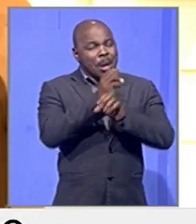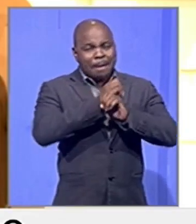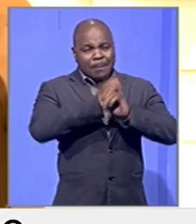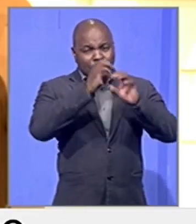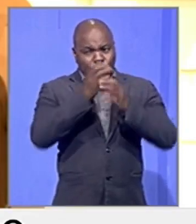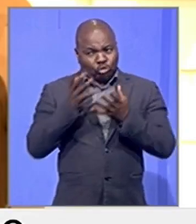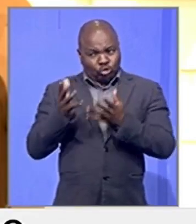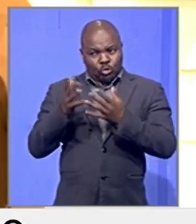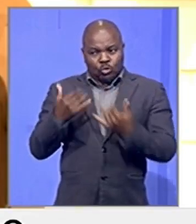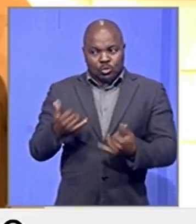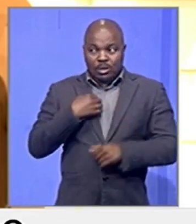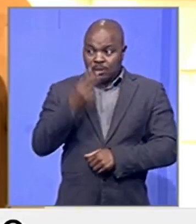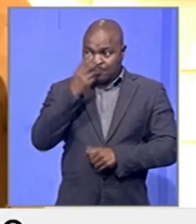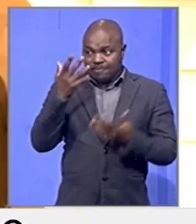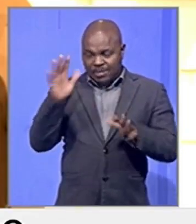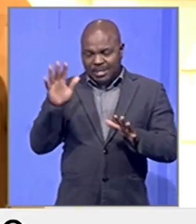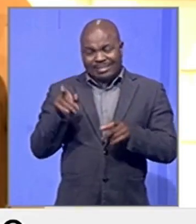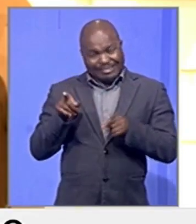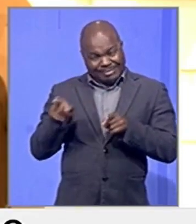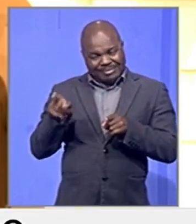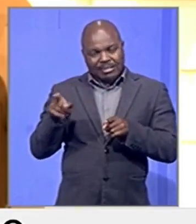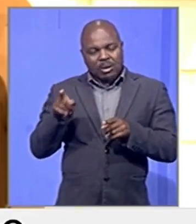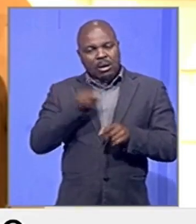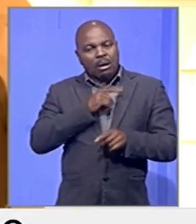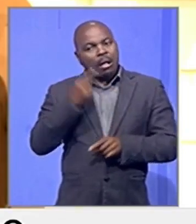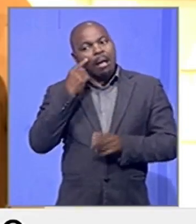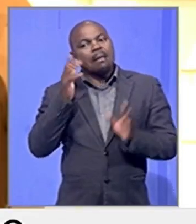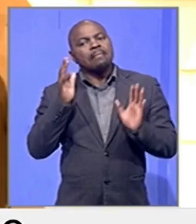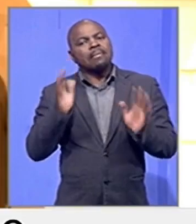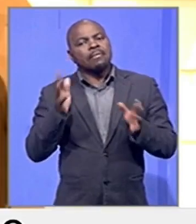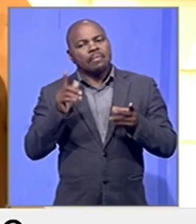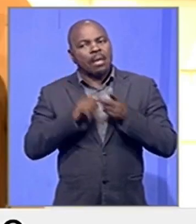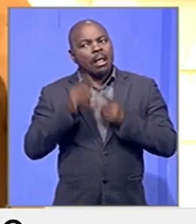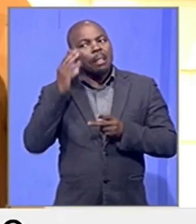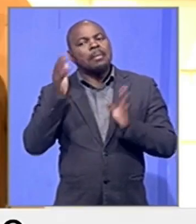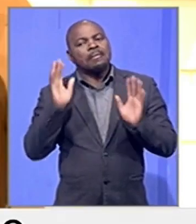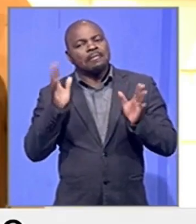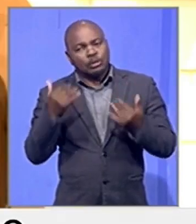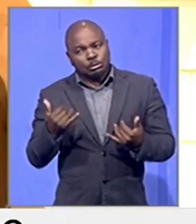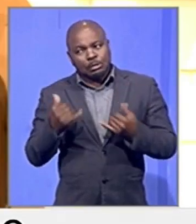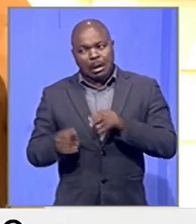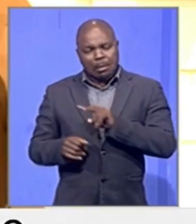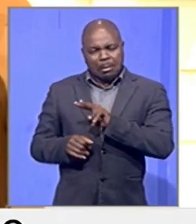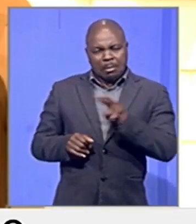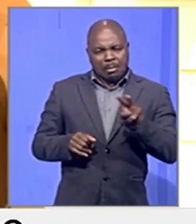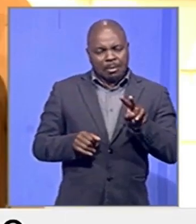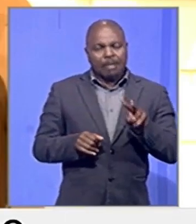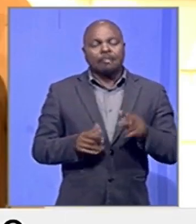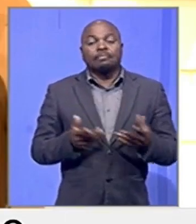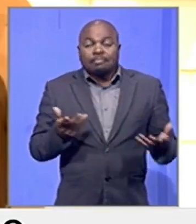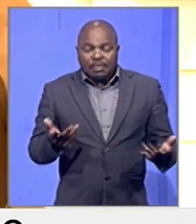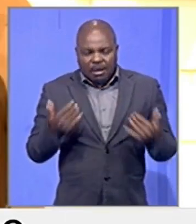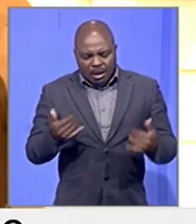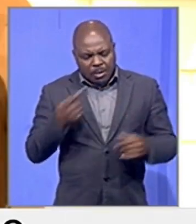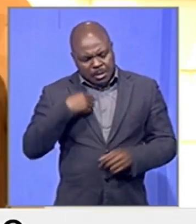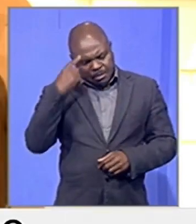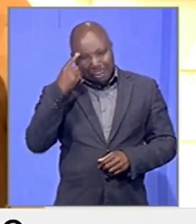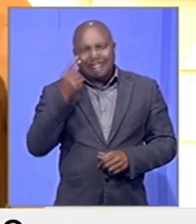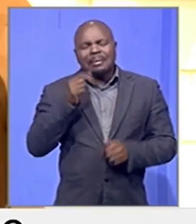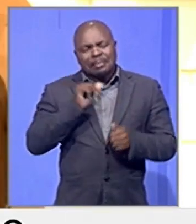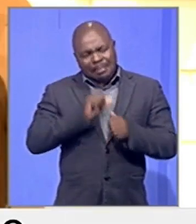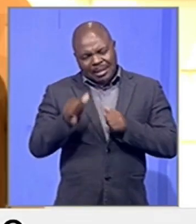event that we saw today, or witnessed, or even experienced, that makes us call